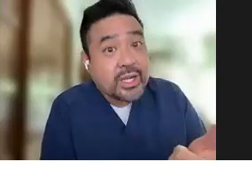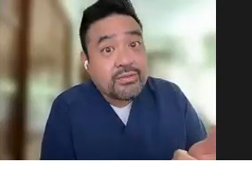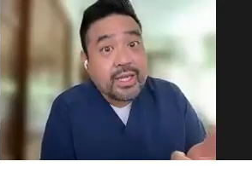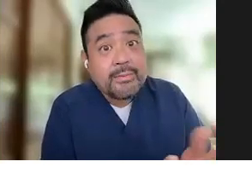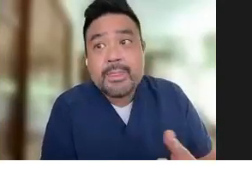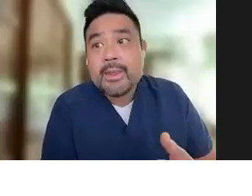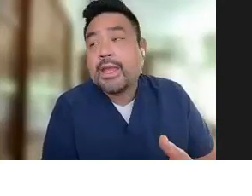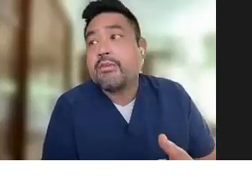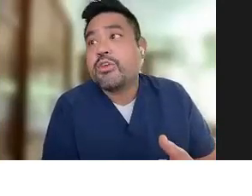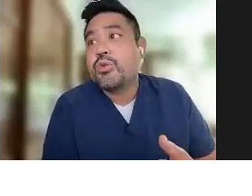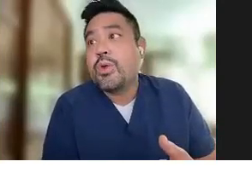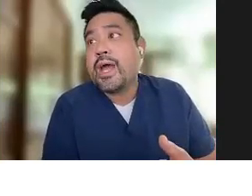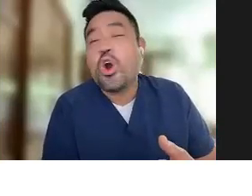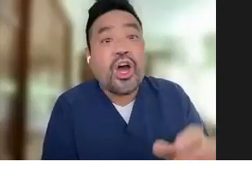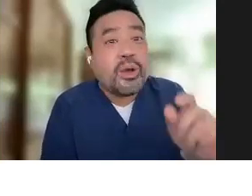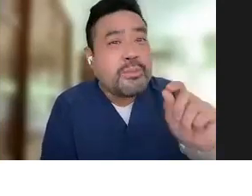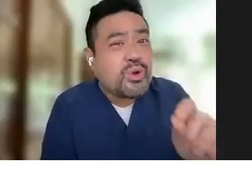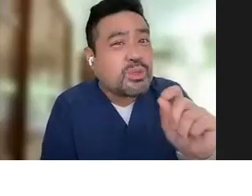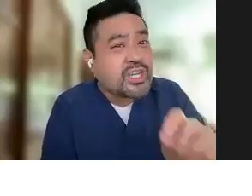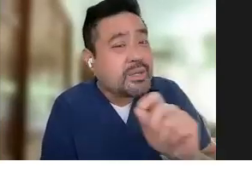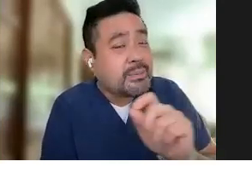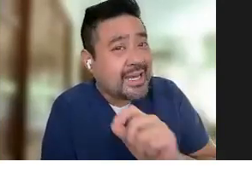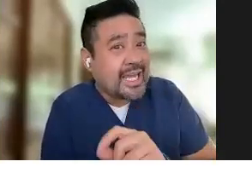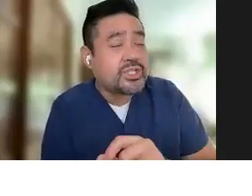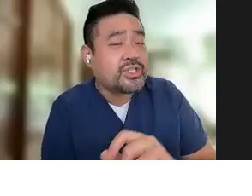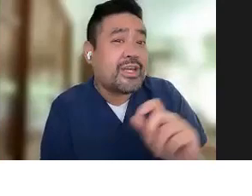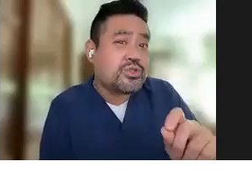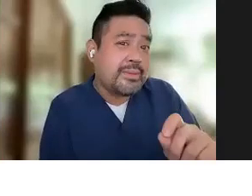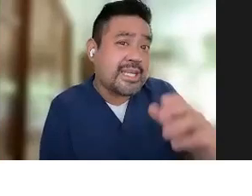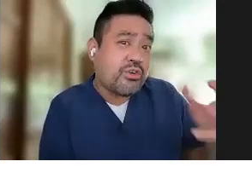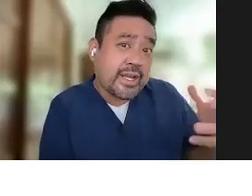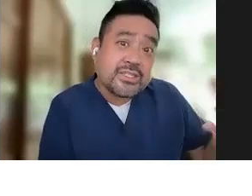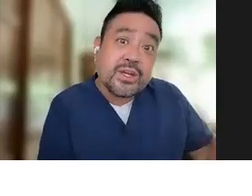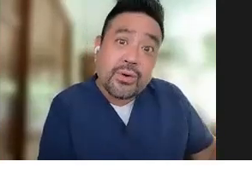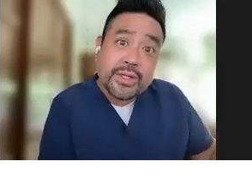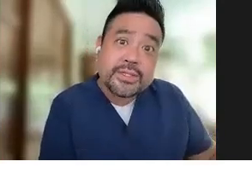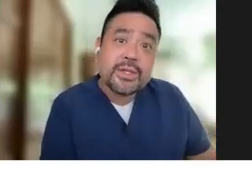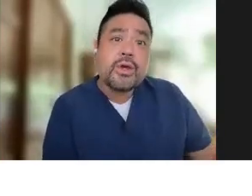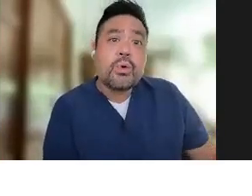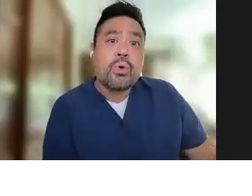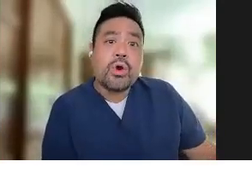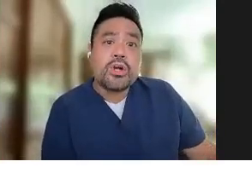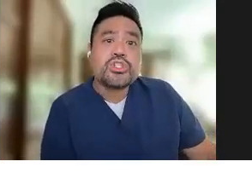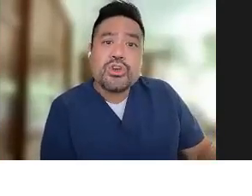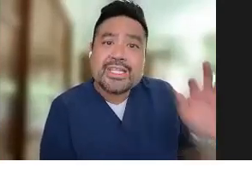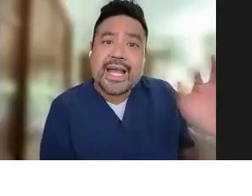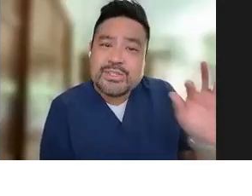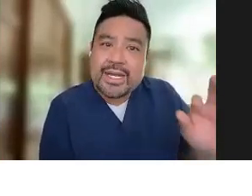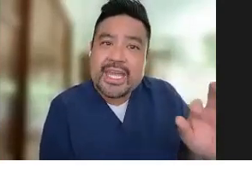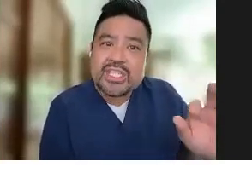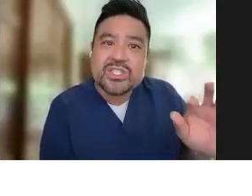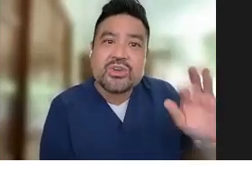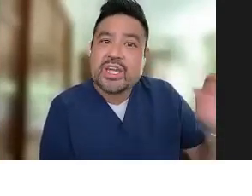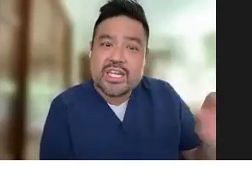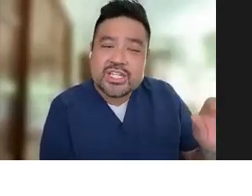severe HIV, if you are on immunosuppression medication, so that usually means like chronic steroids, or certain types